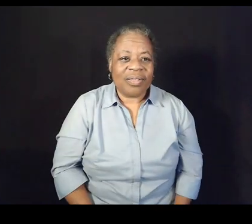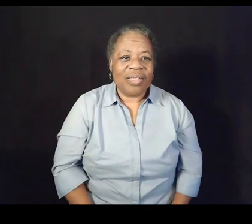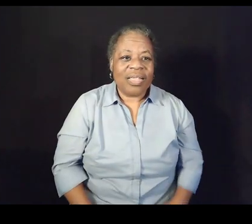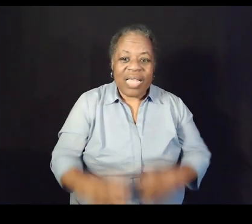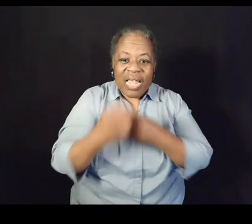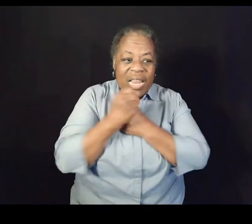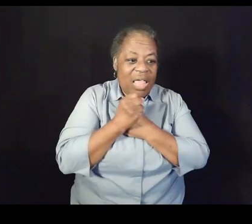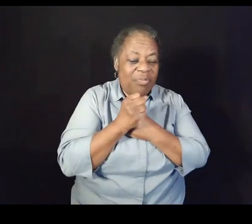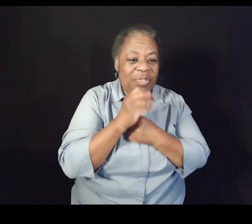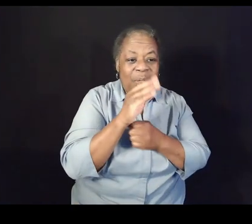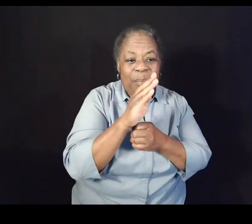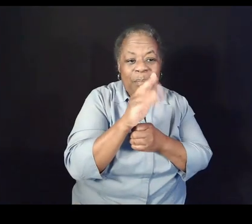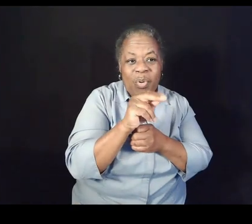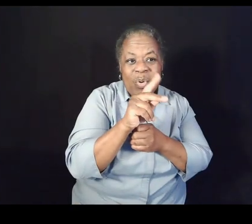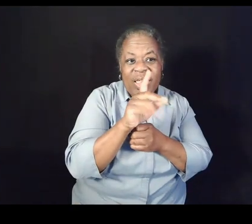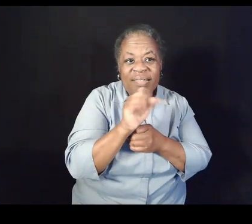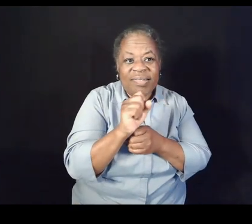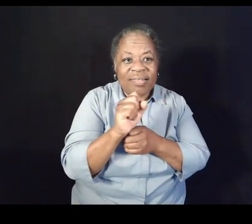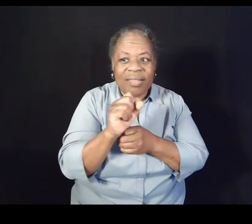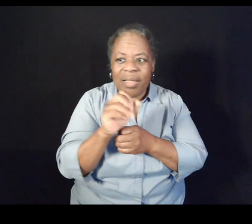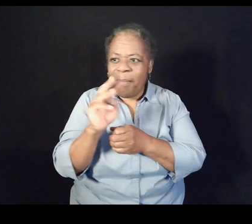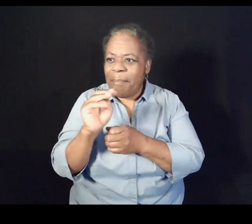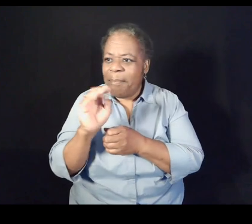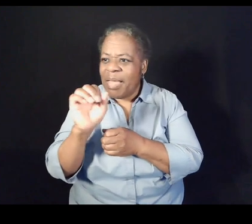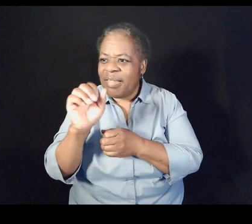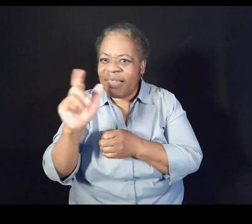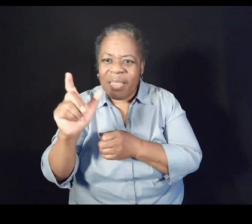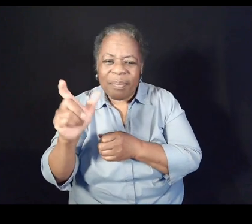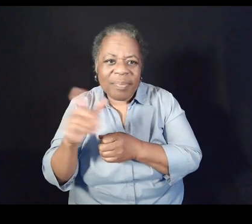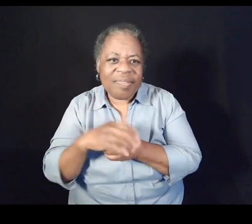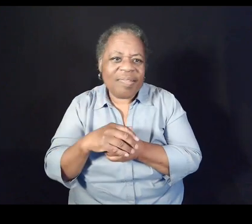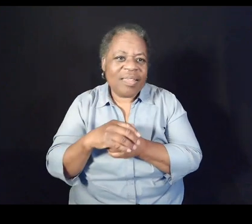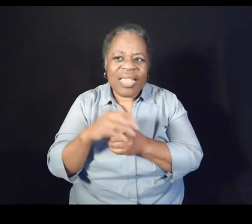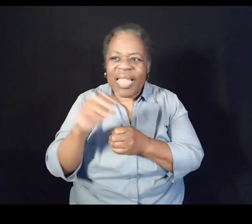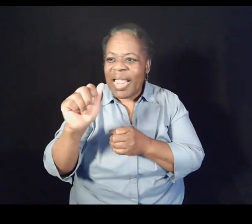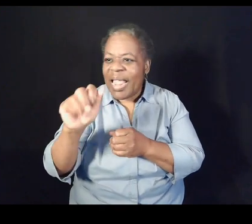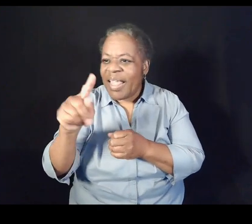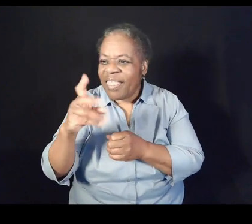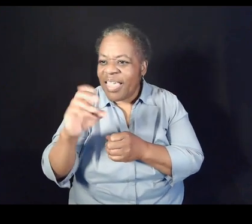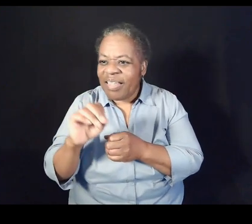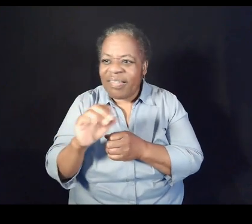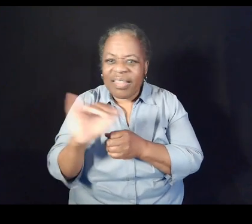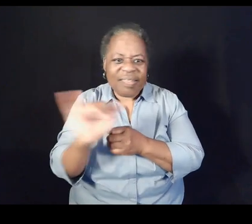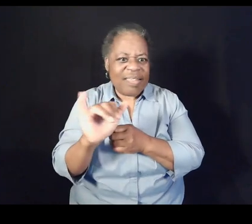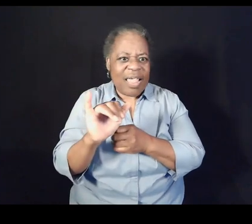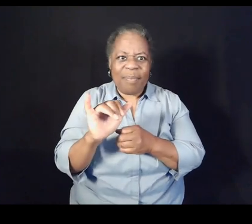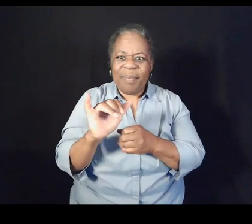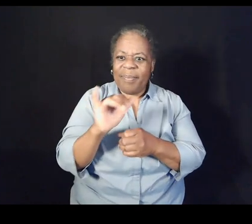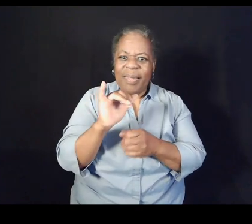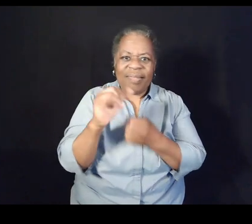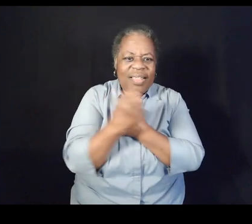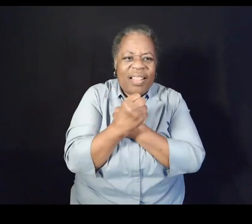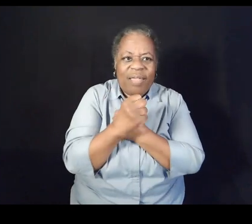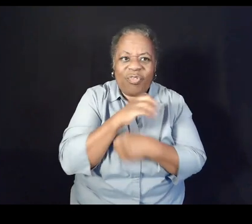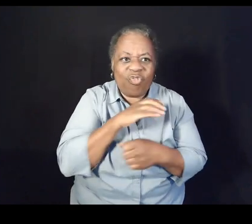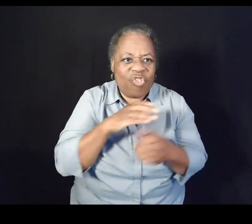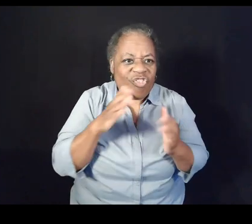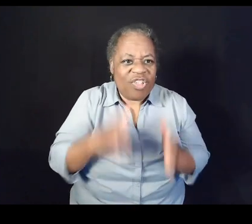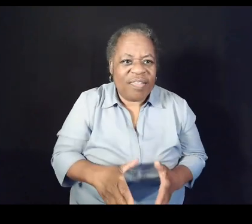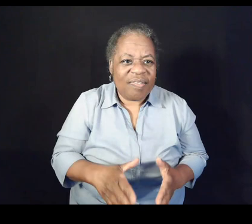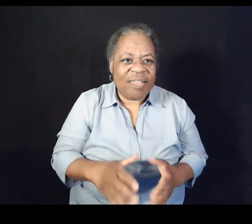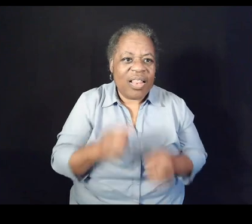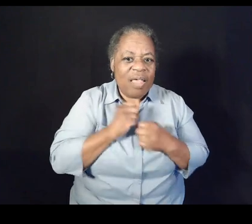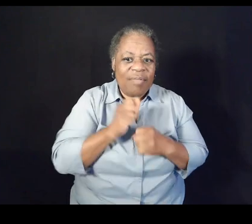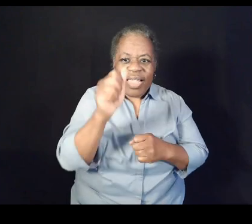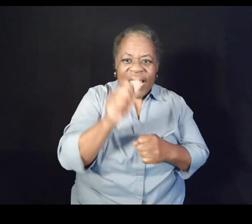Buddhists and Muslims and Hindus and atheists just as much as he loves Christians. That he loves Asians